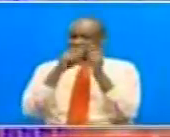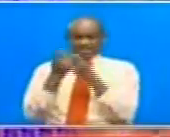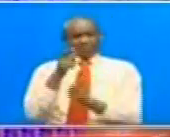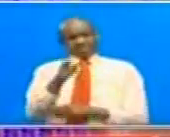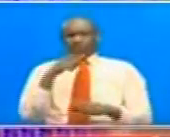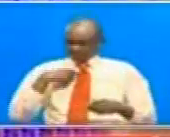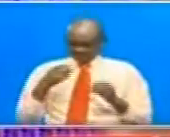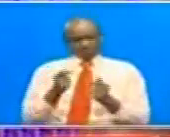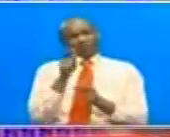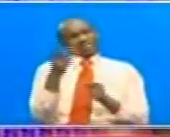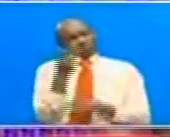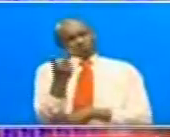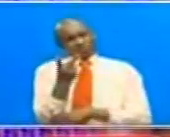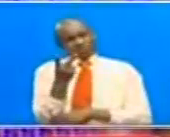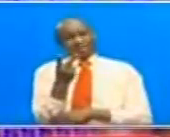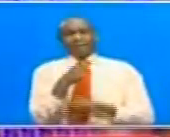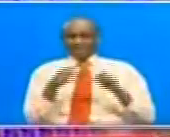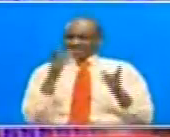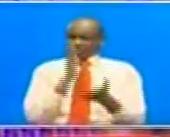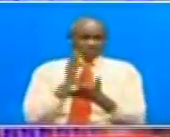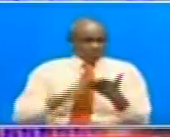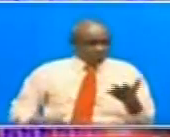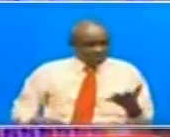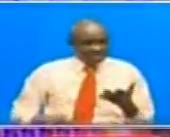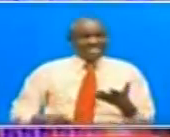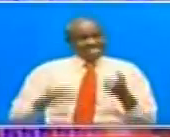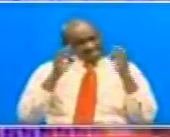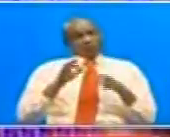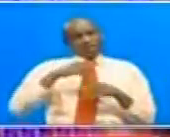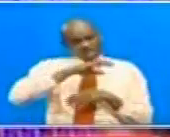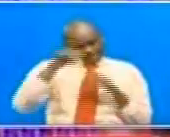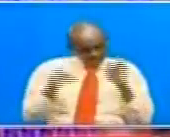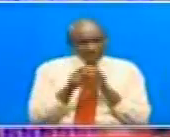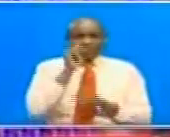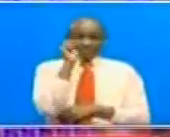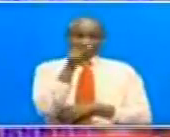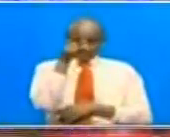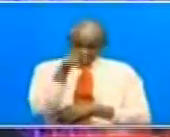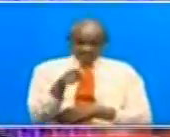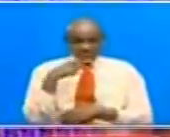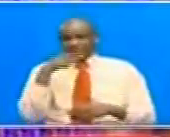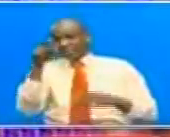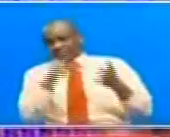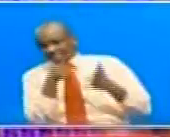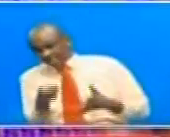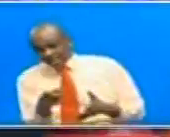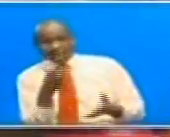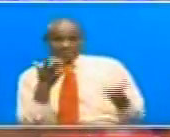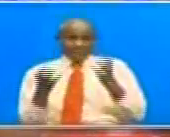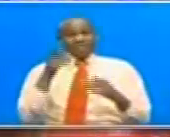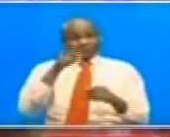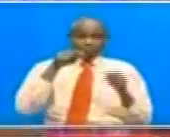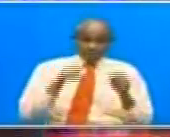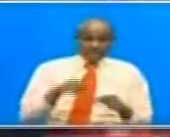have to be addressed. But the fact is, as long as we have the deputy president accused of this, if today you